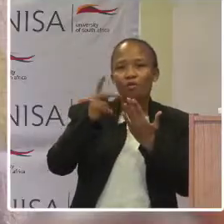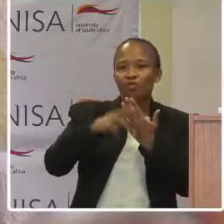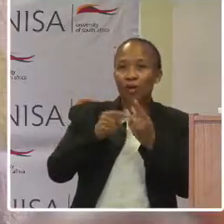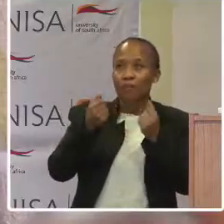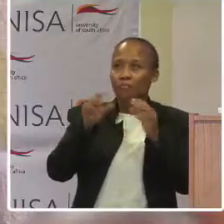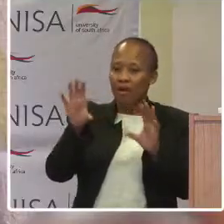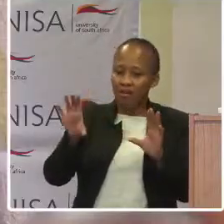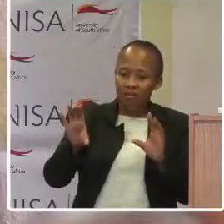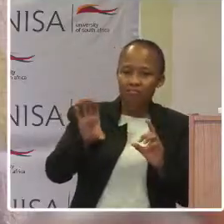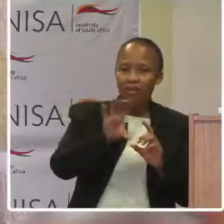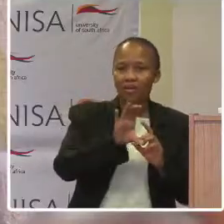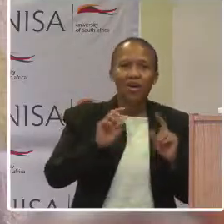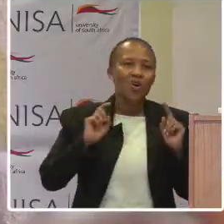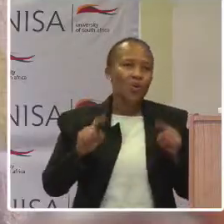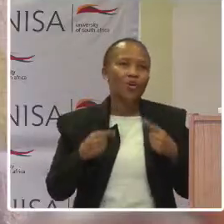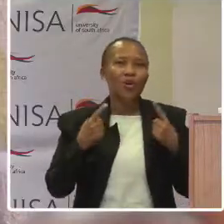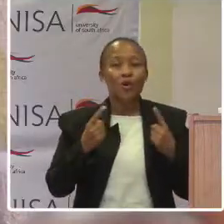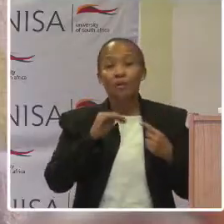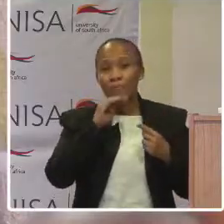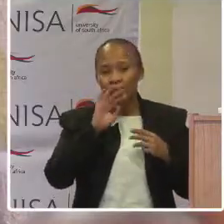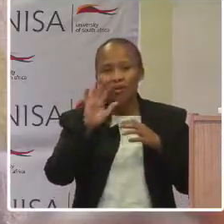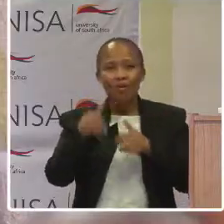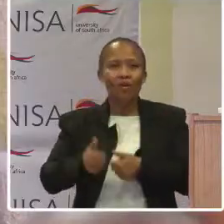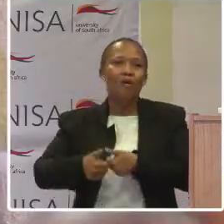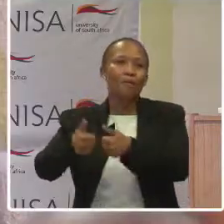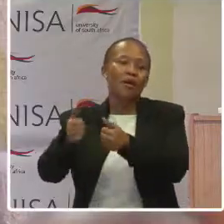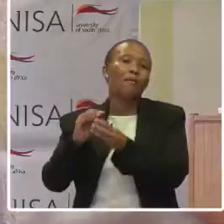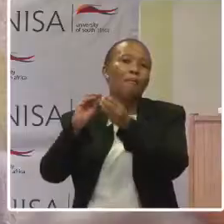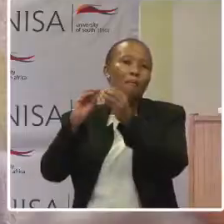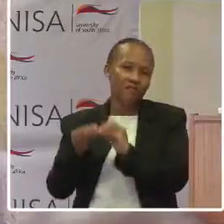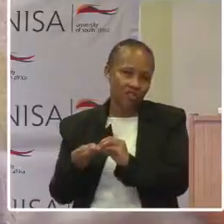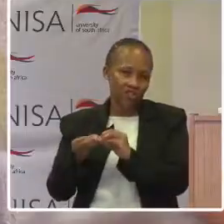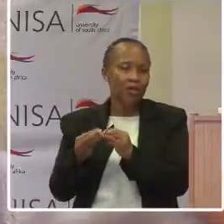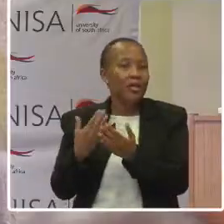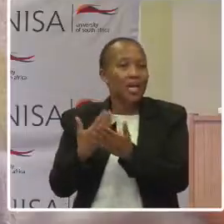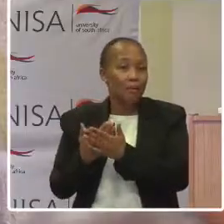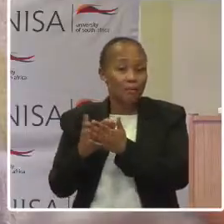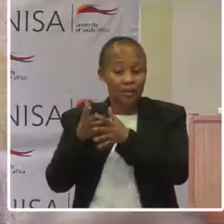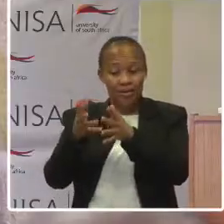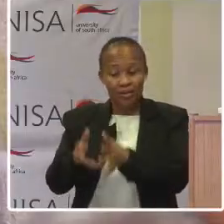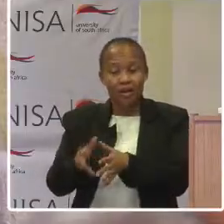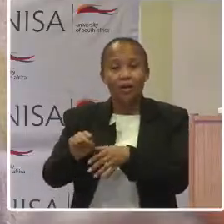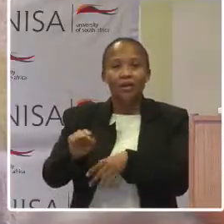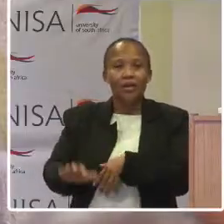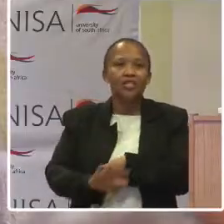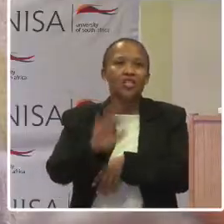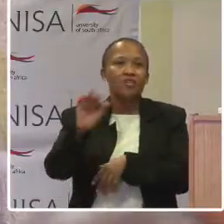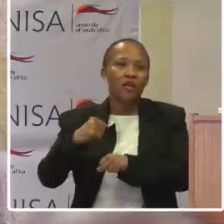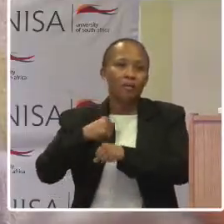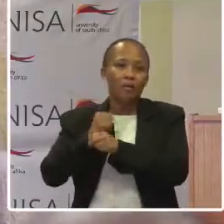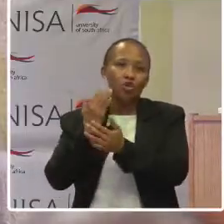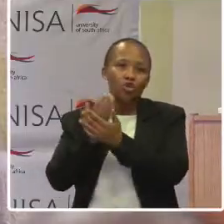that goes back to the manufacturing capability in South Africa and keeping the industry running.